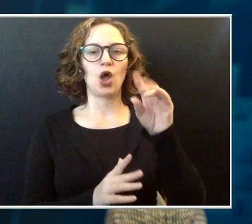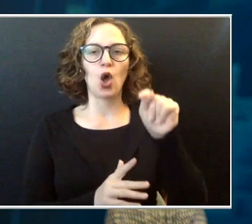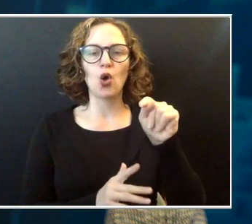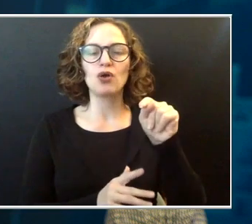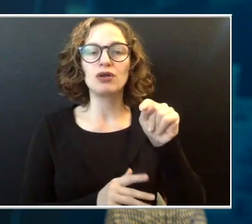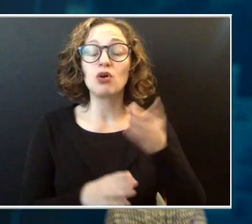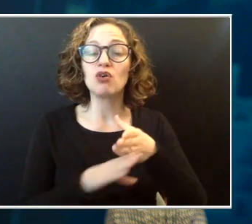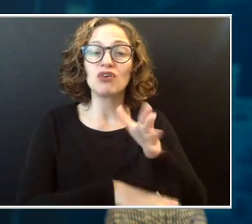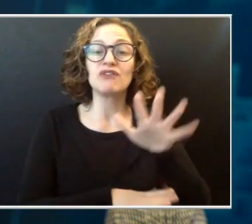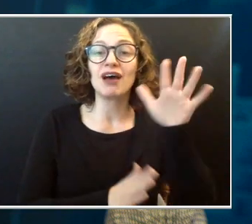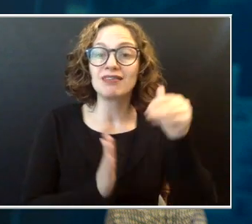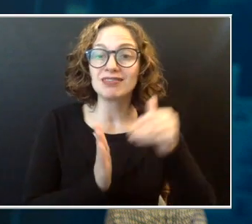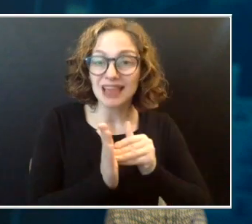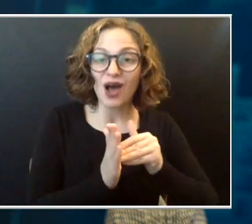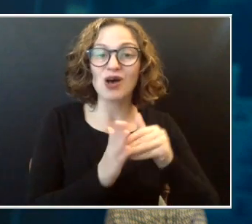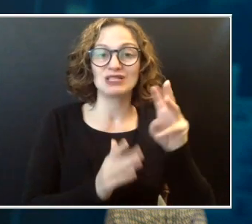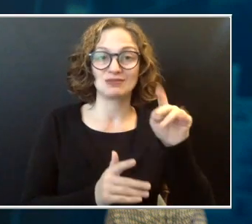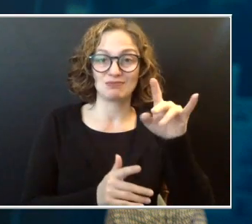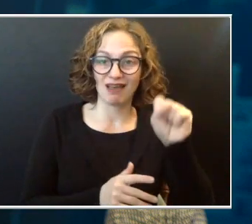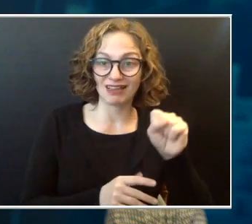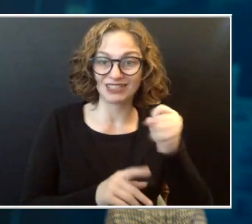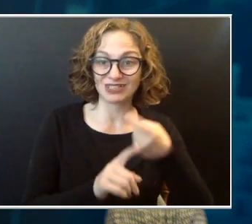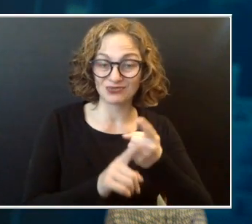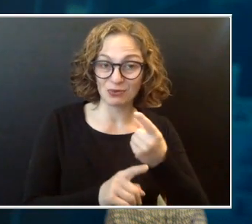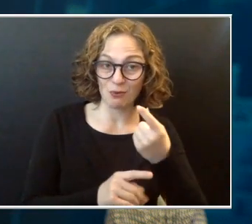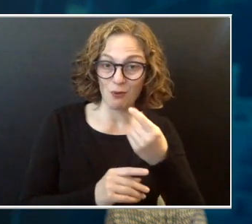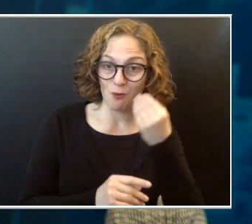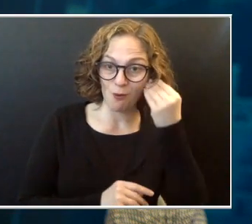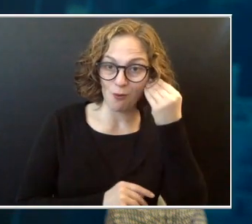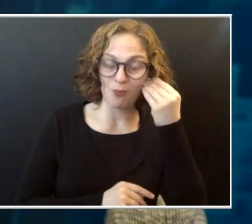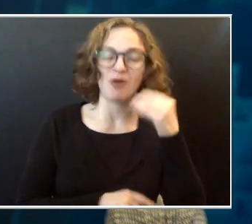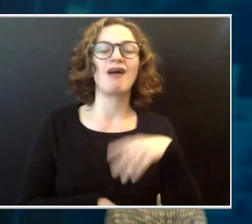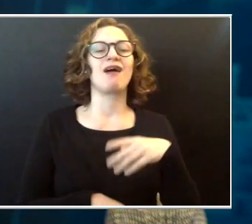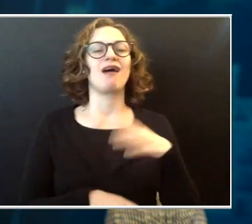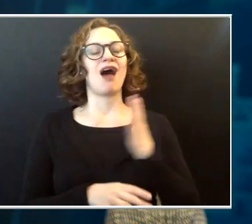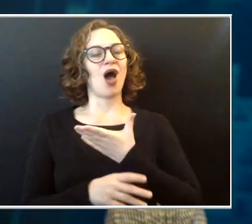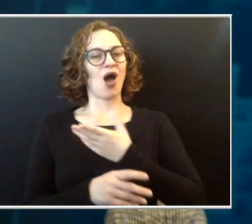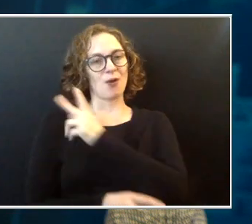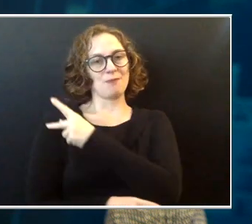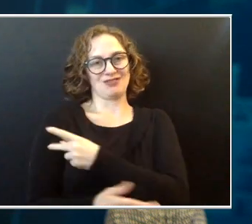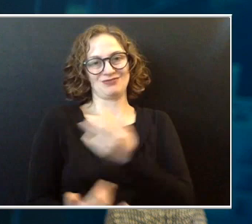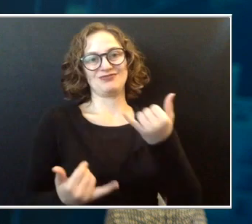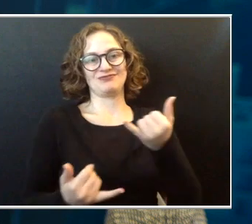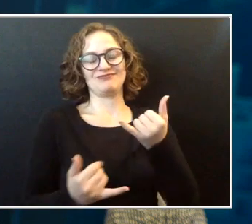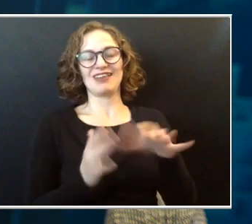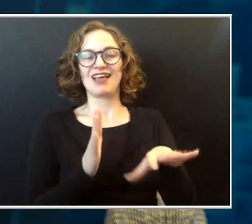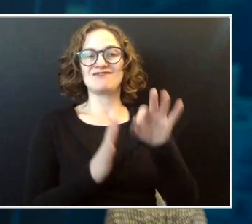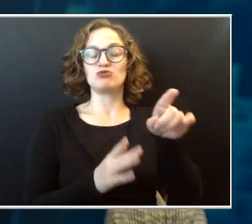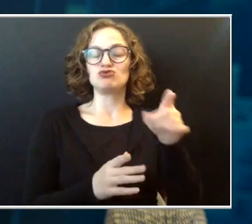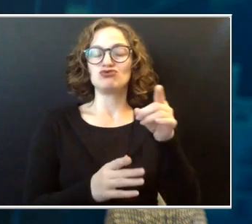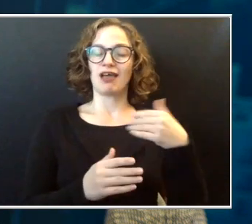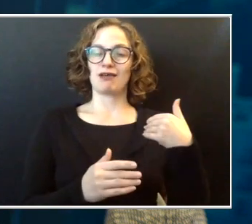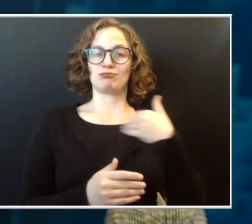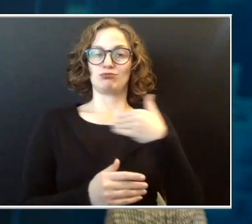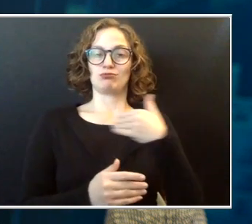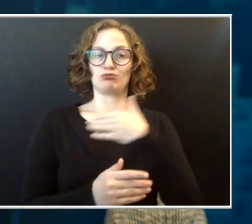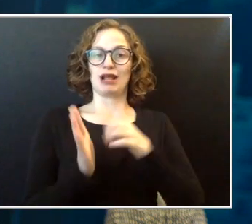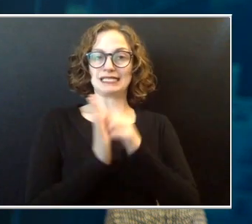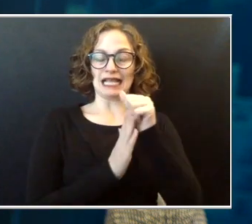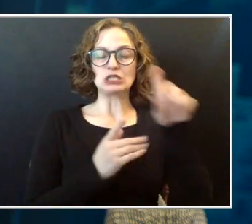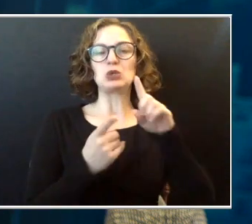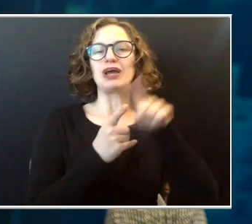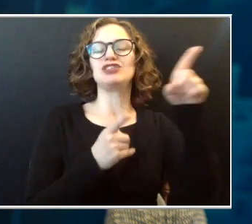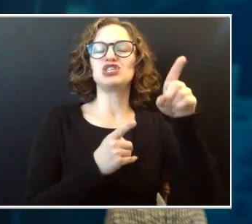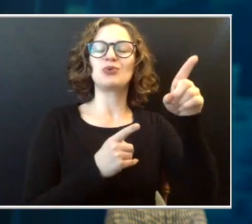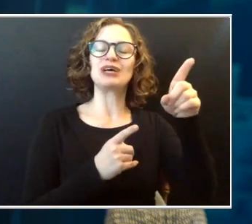City. While on vacation in Italy, she found a lump on her right breast and decided to get checked there by a doctor. As